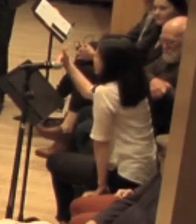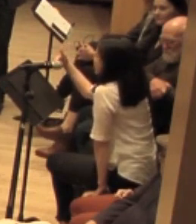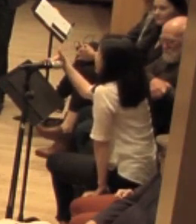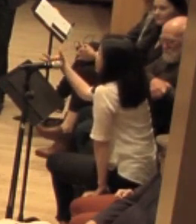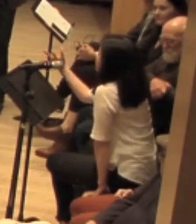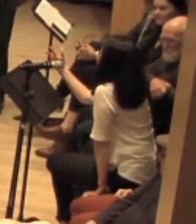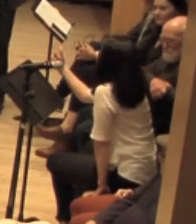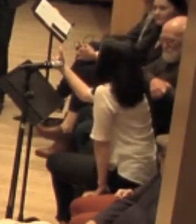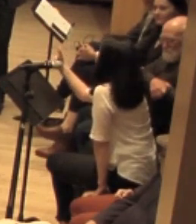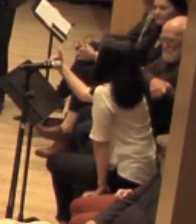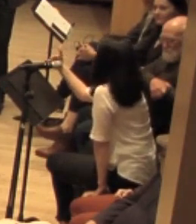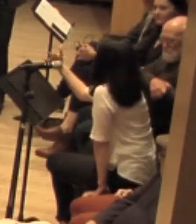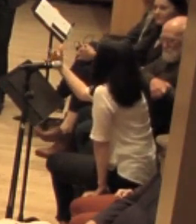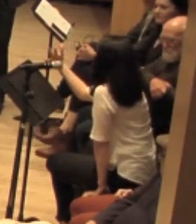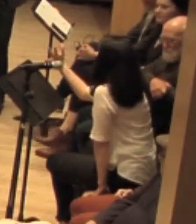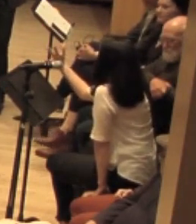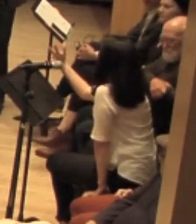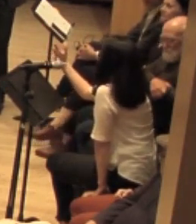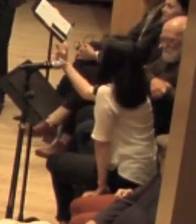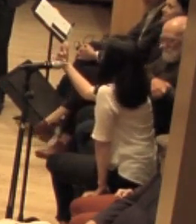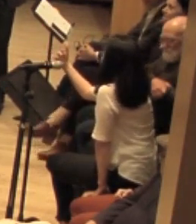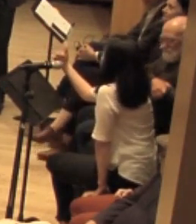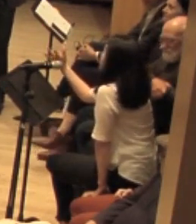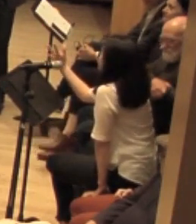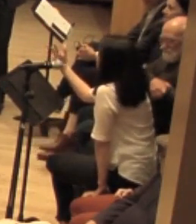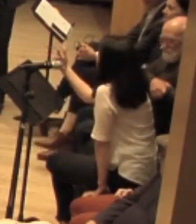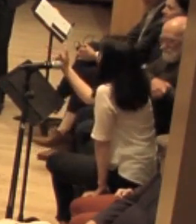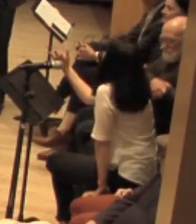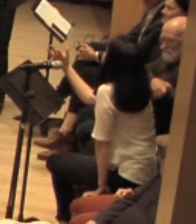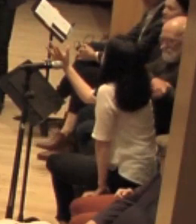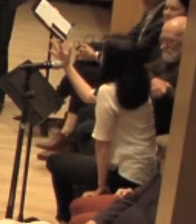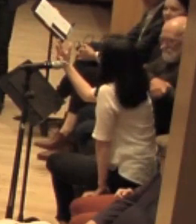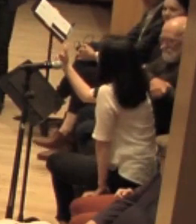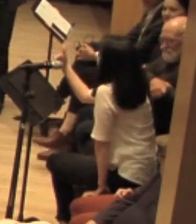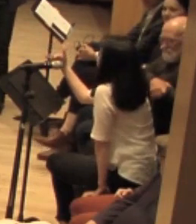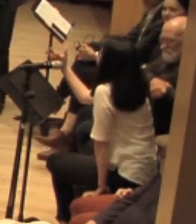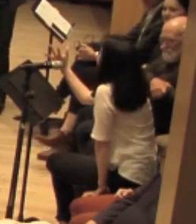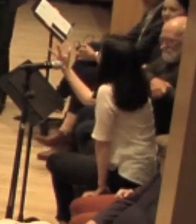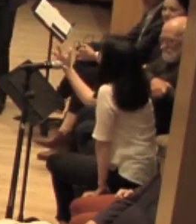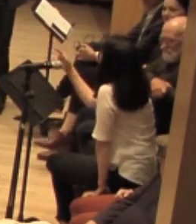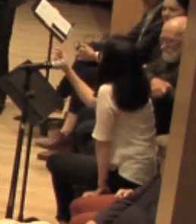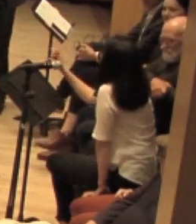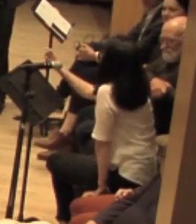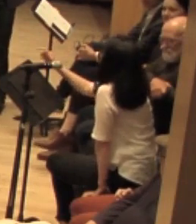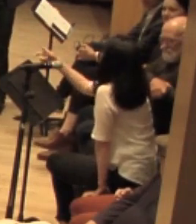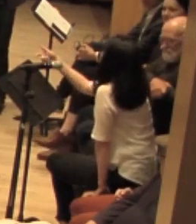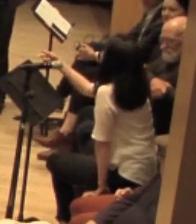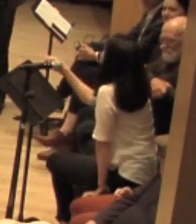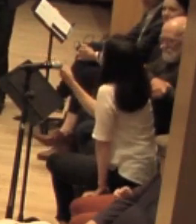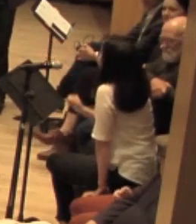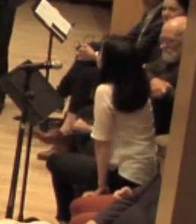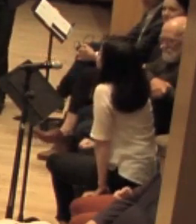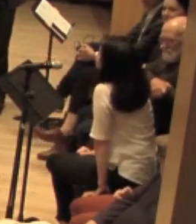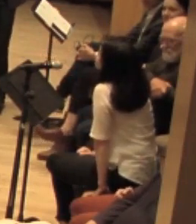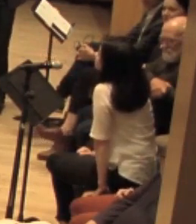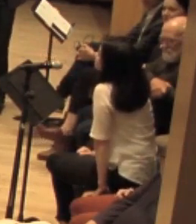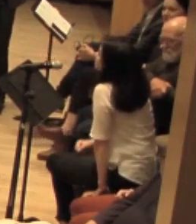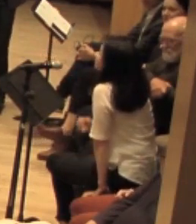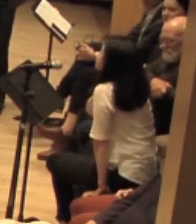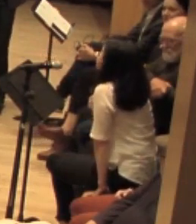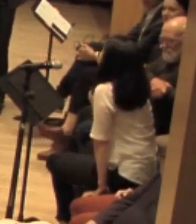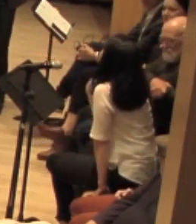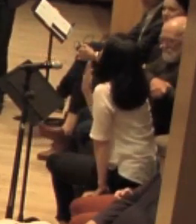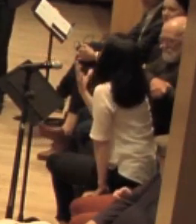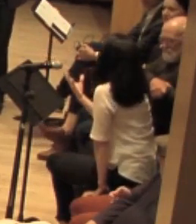versions of themselves uh and coming into contact with the people or the places that make those younger versions